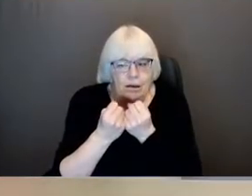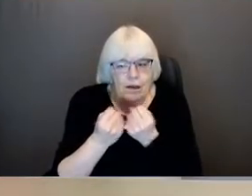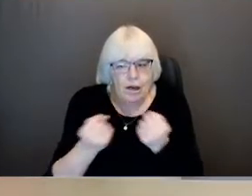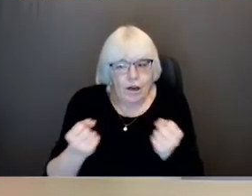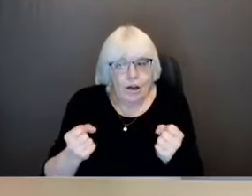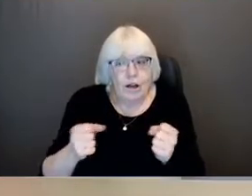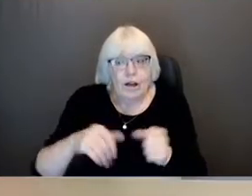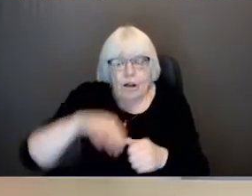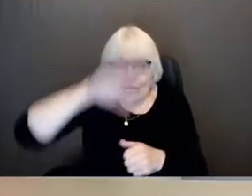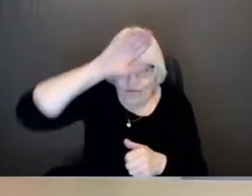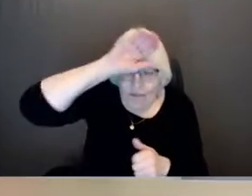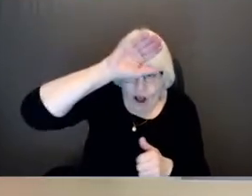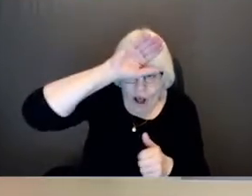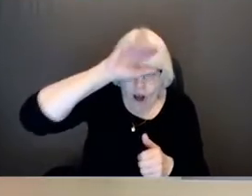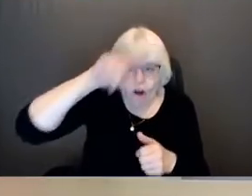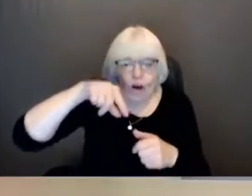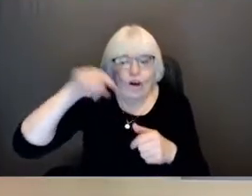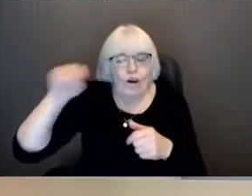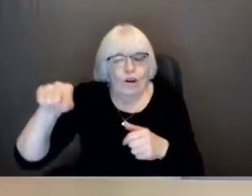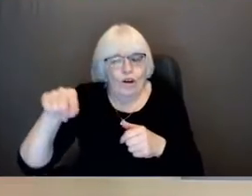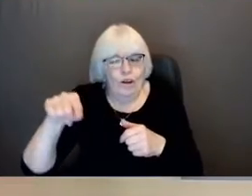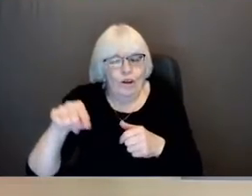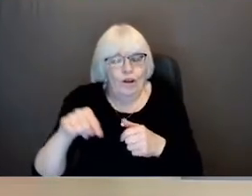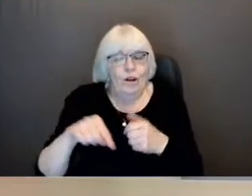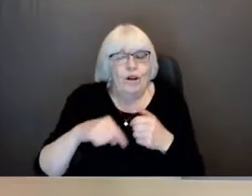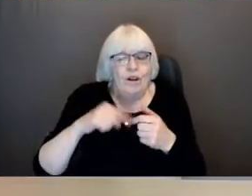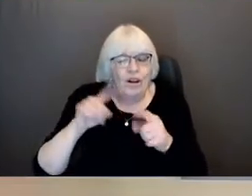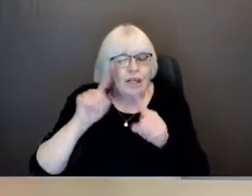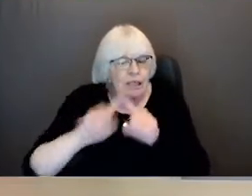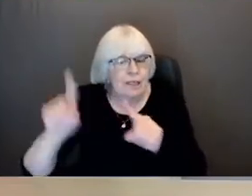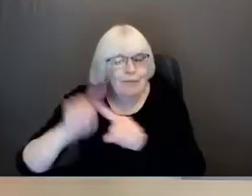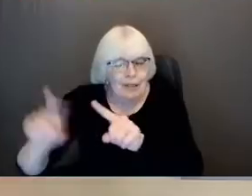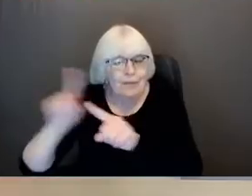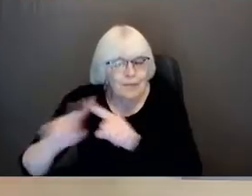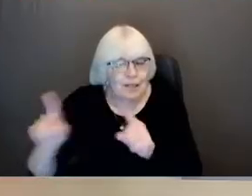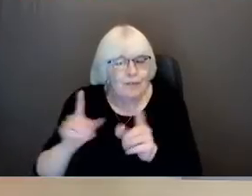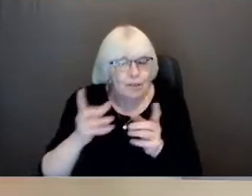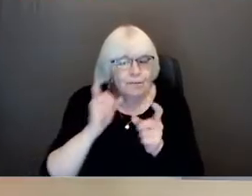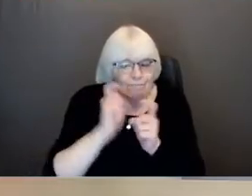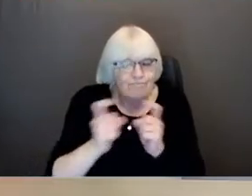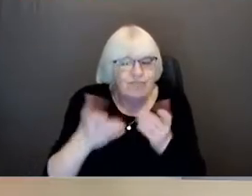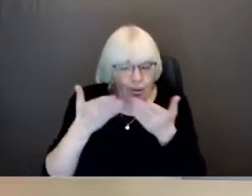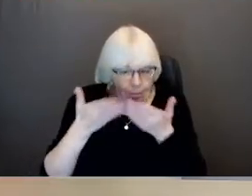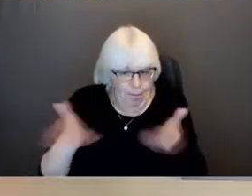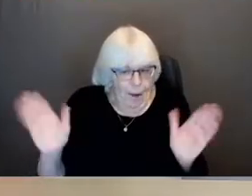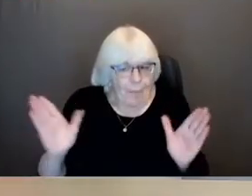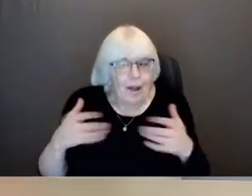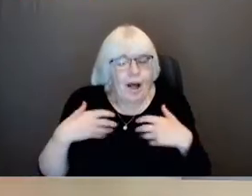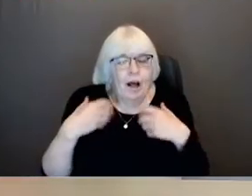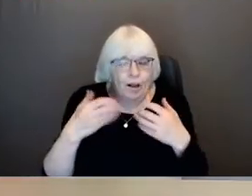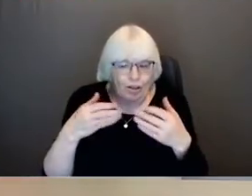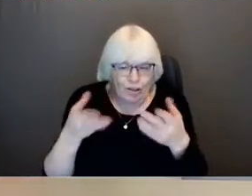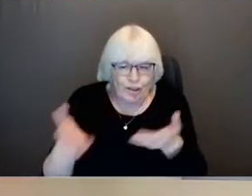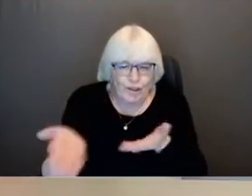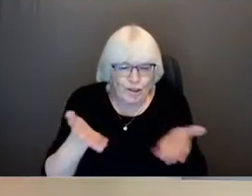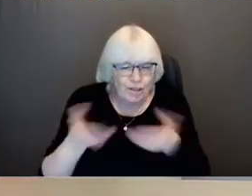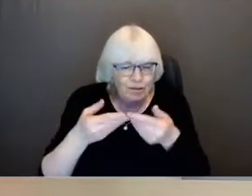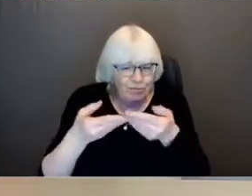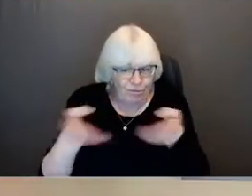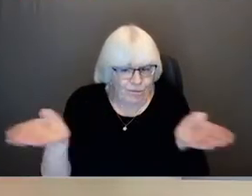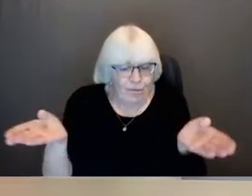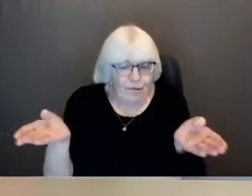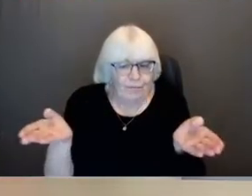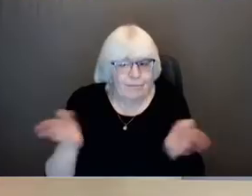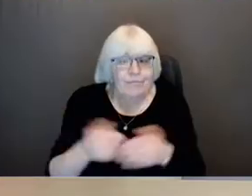public service providers. And as I mentioned, then that leaves our inventory today as about 18,000 or